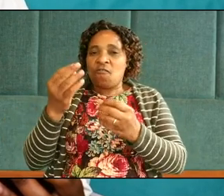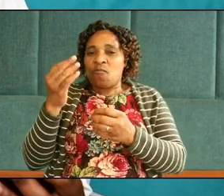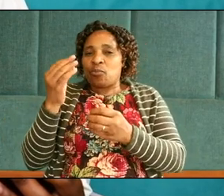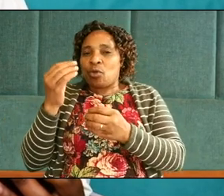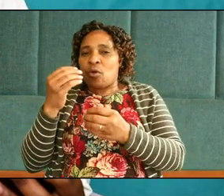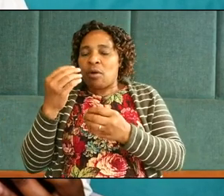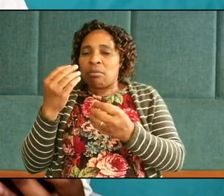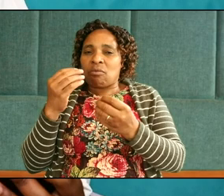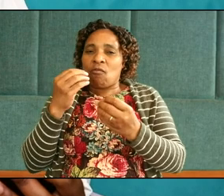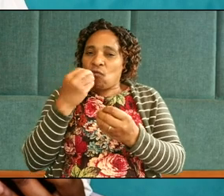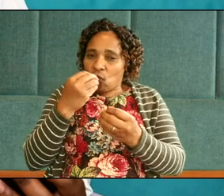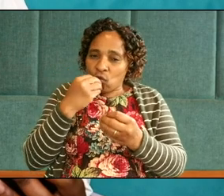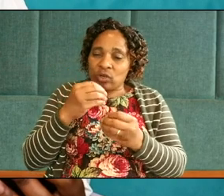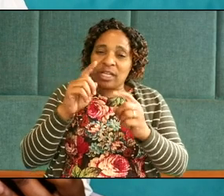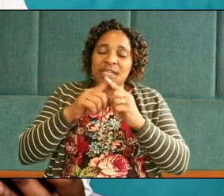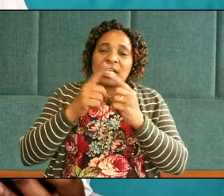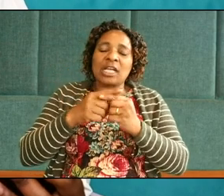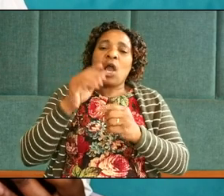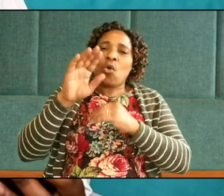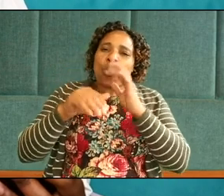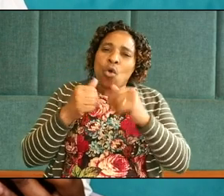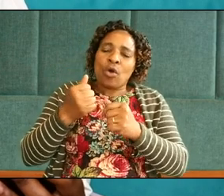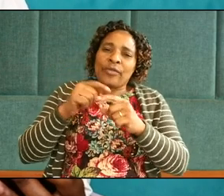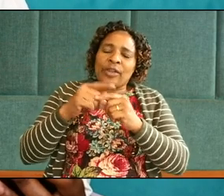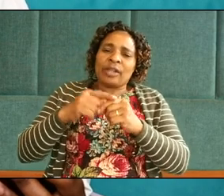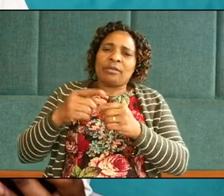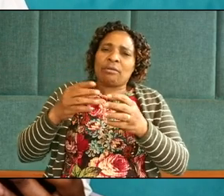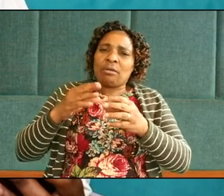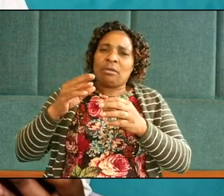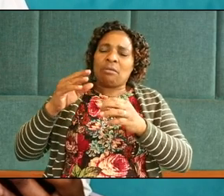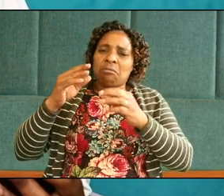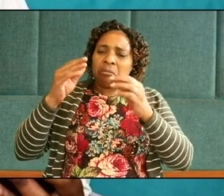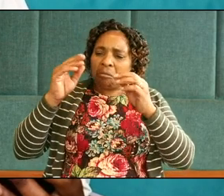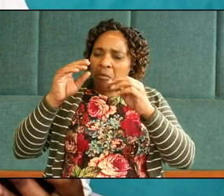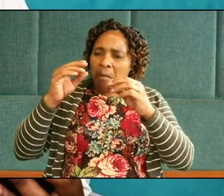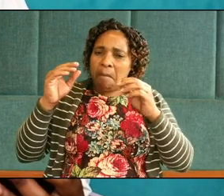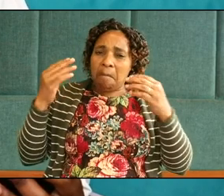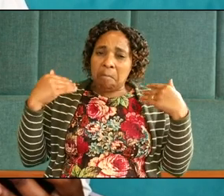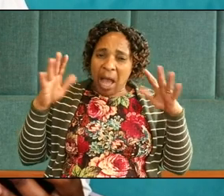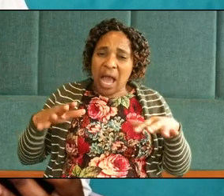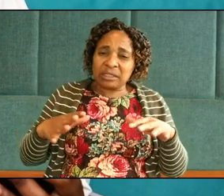a drought on the fields and the mountains,